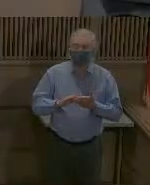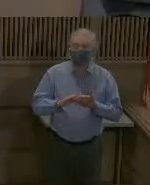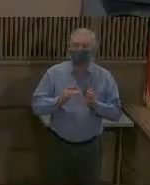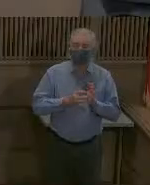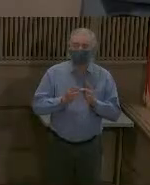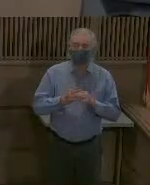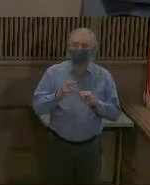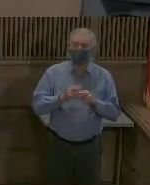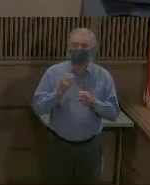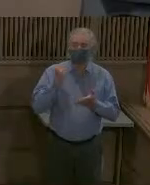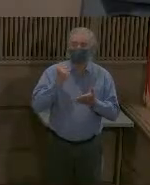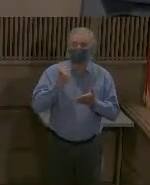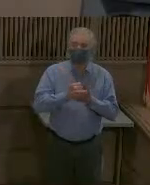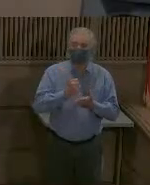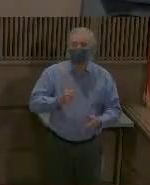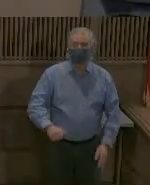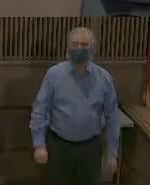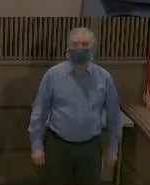Thank you.